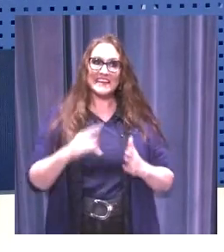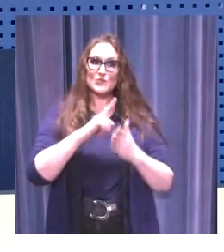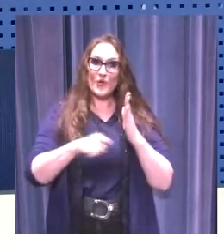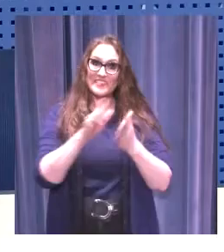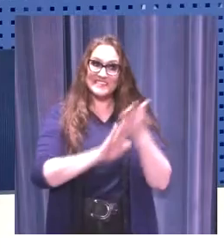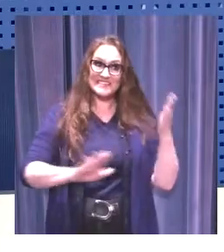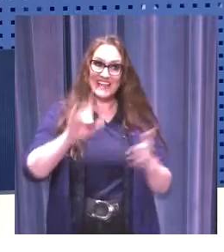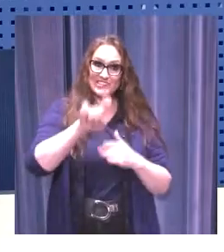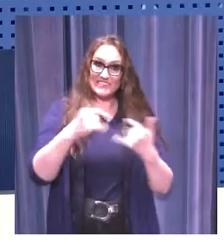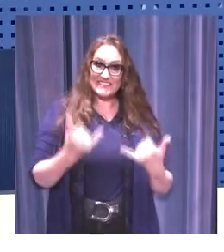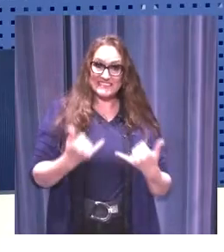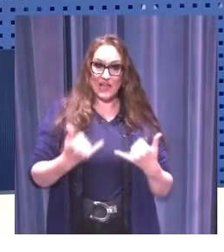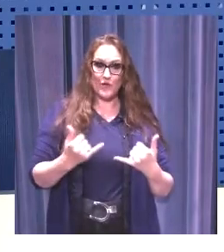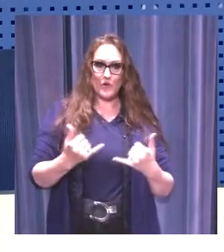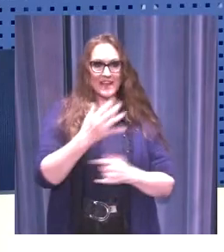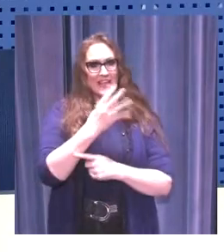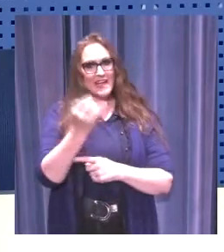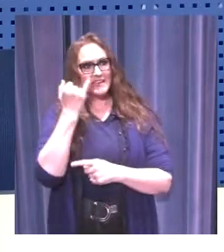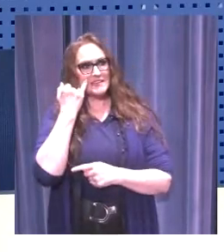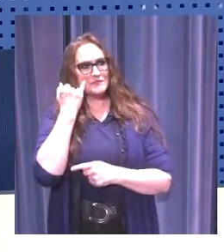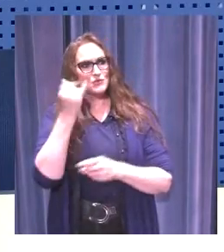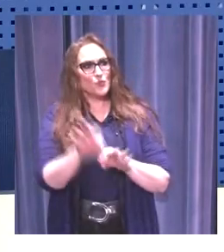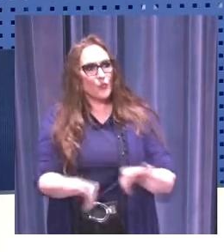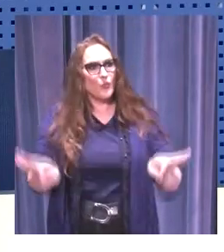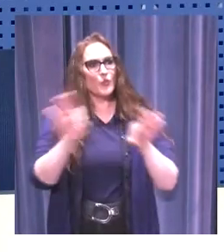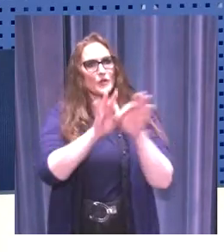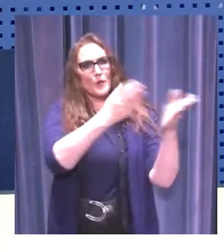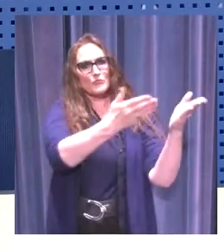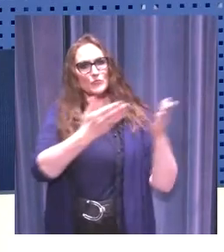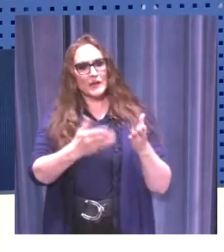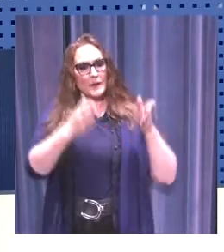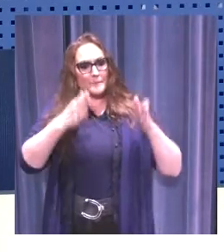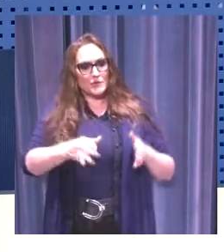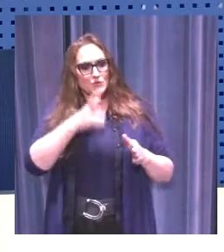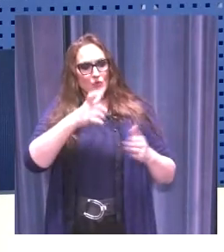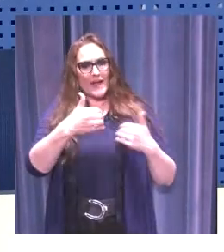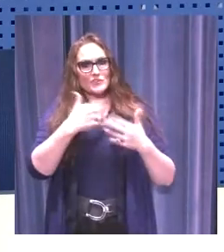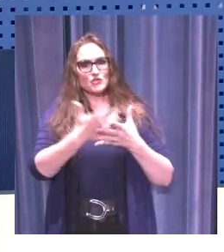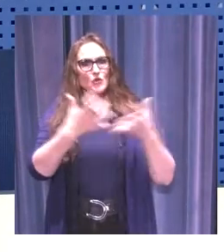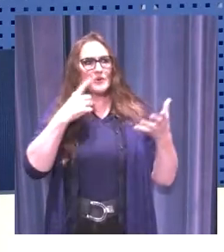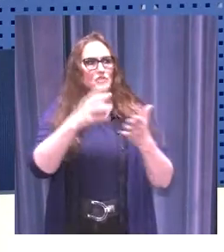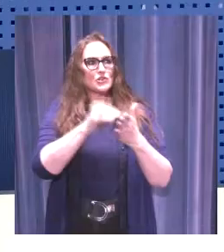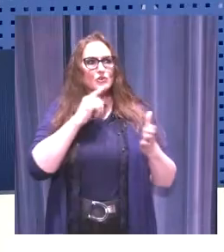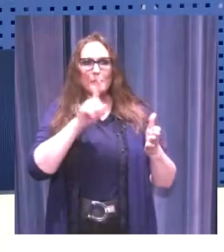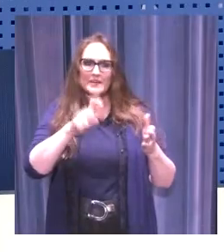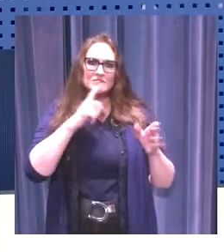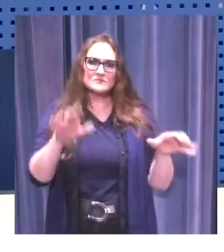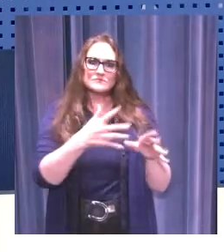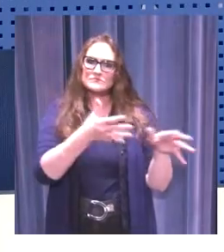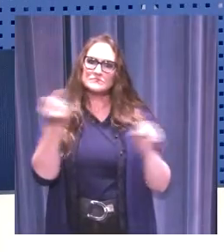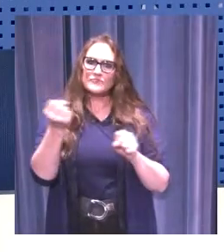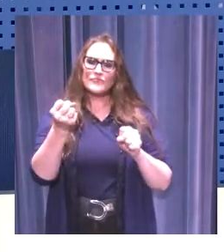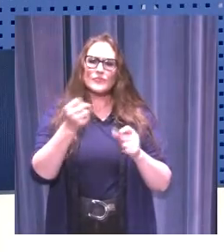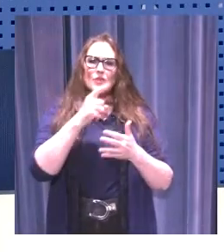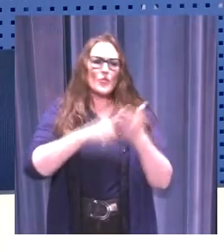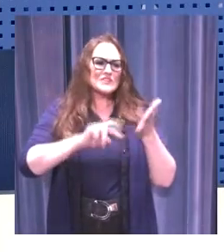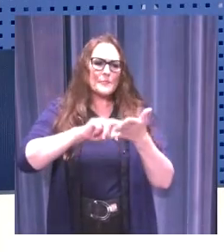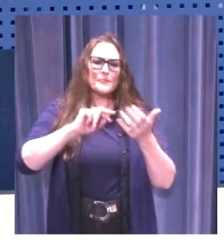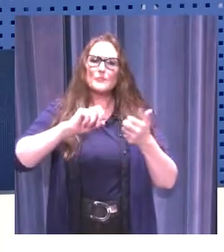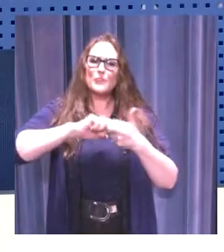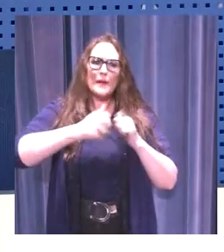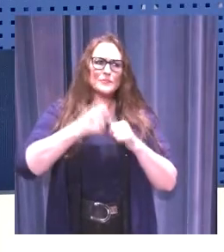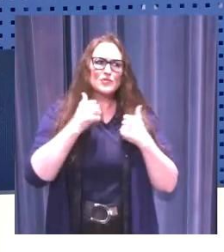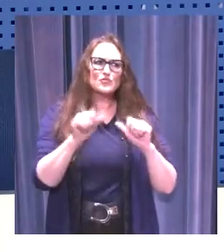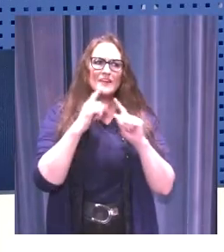college needs now, and if it's worth bringing in someone who has so much to learn so quickly, what is the problem you are trying to